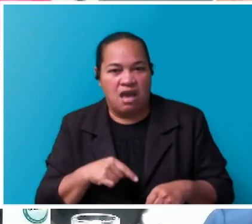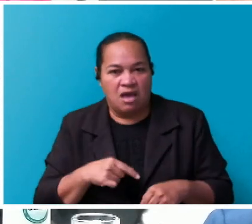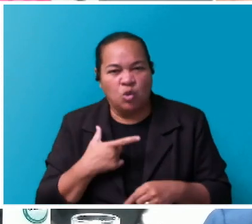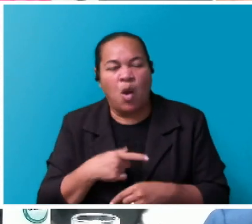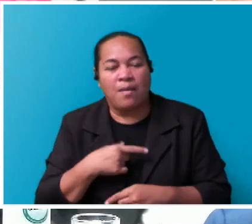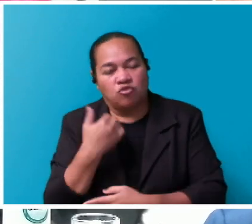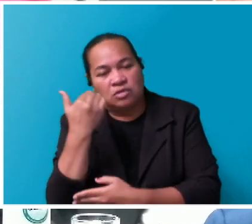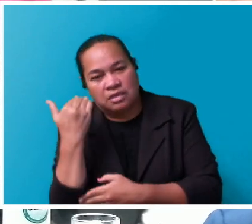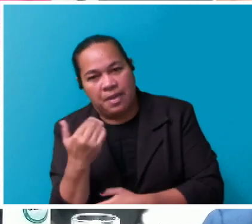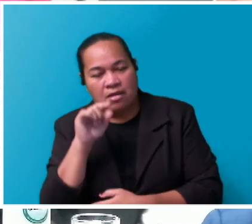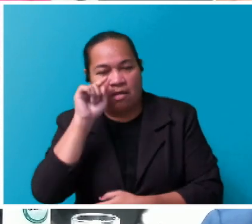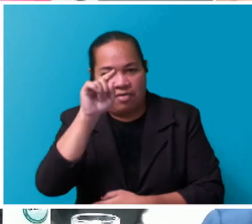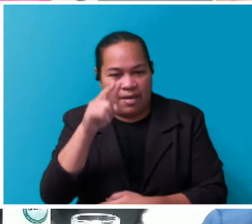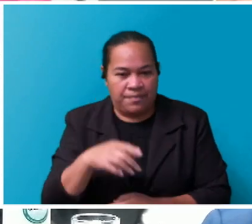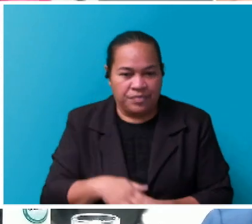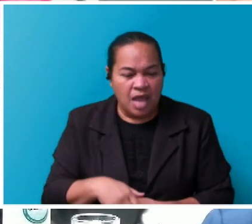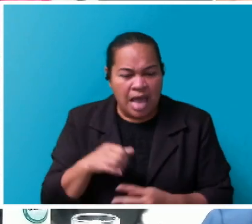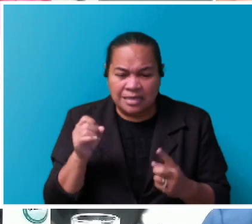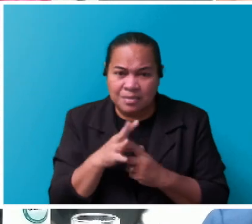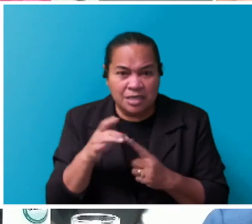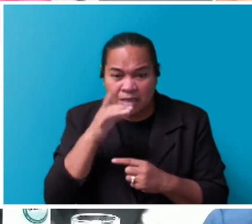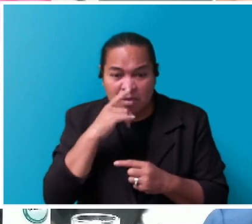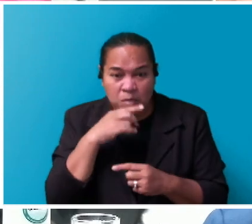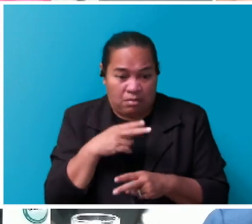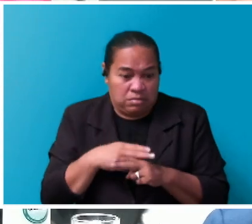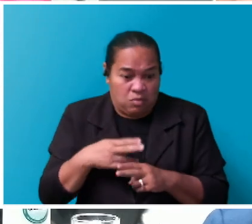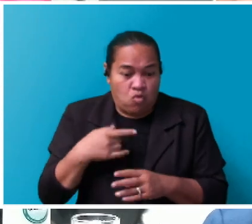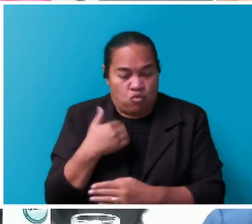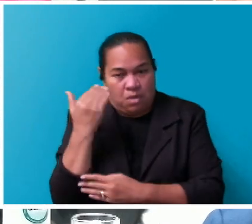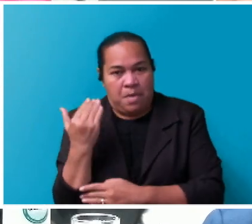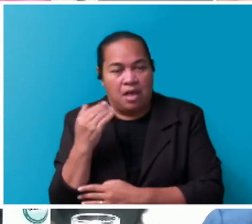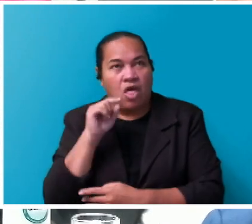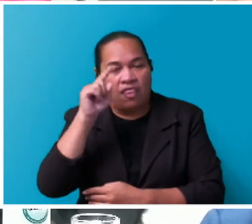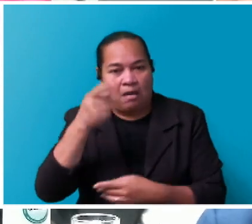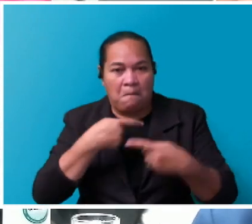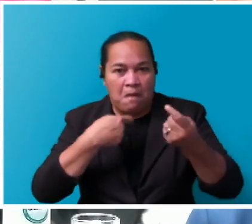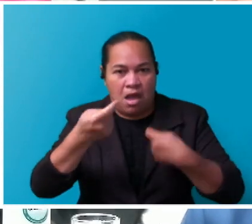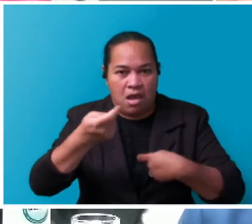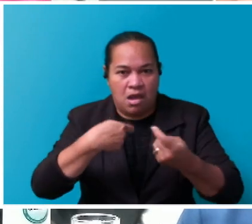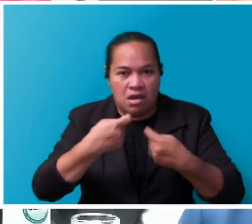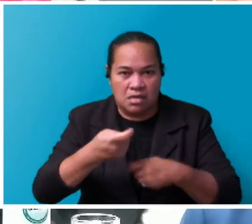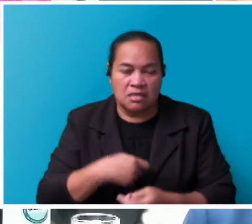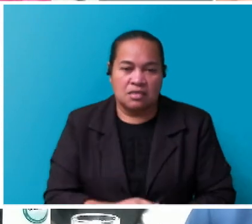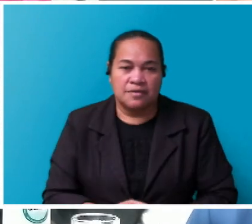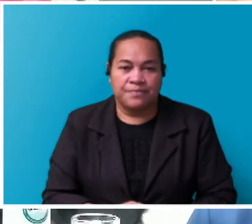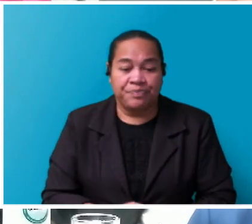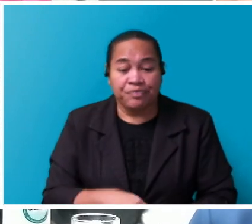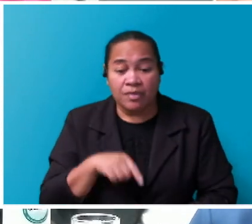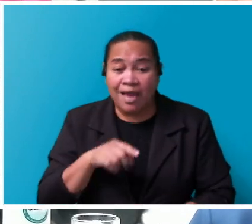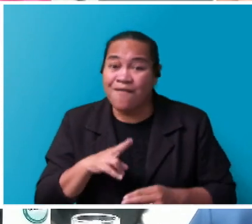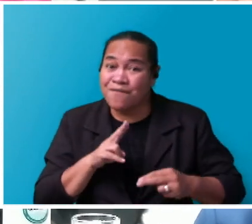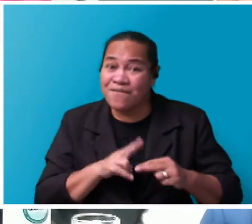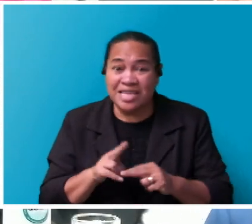by extension, the livelihoods of thousands of Fijian families. Honorable Speaker, Fiji, of course, is